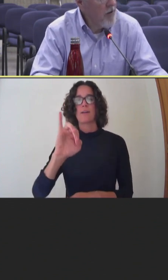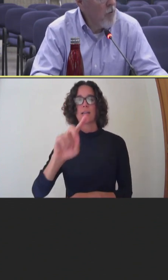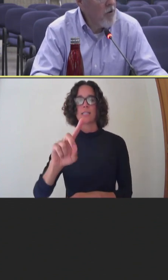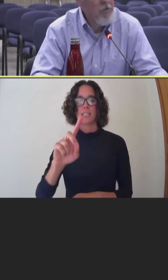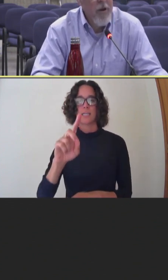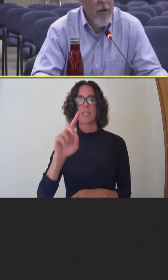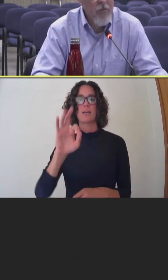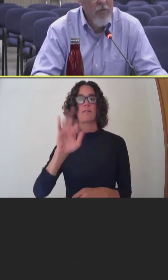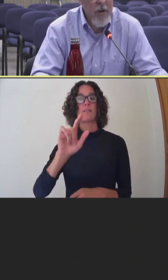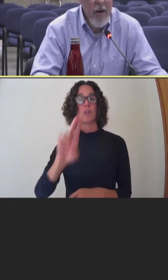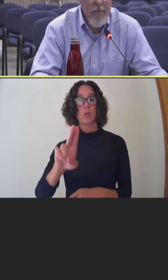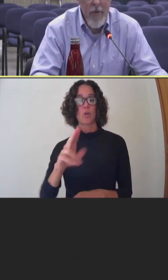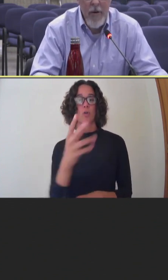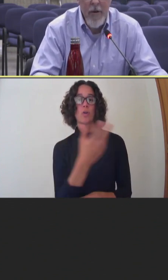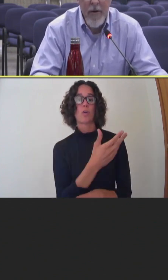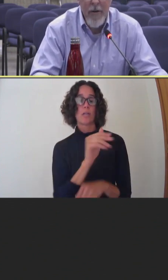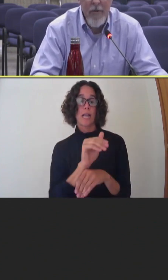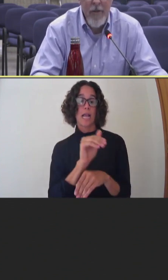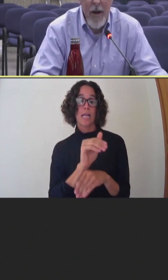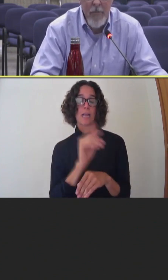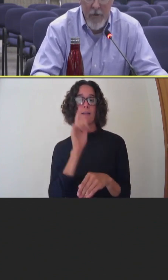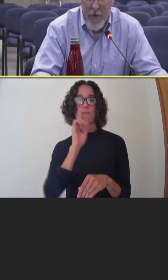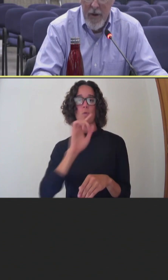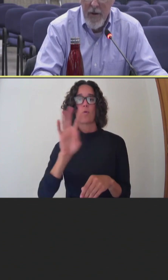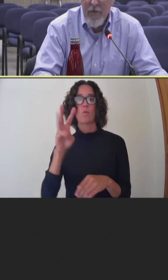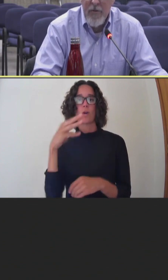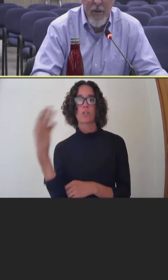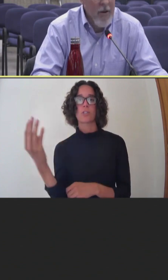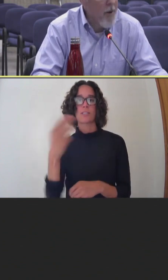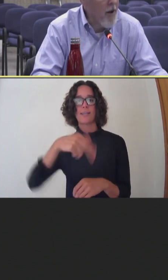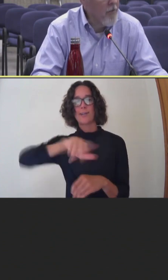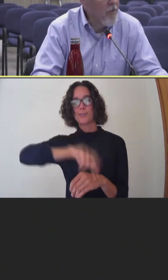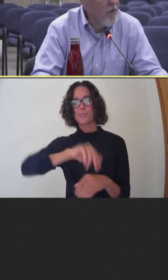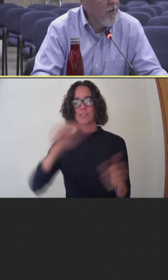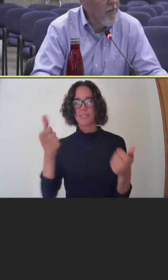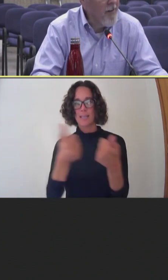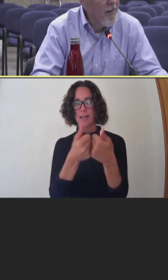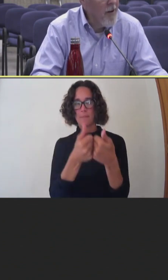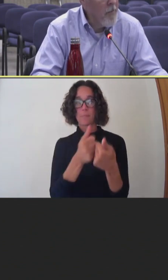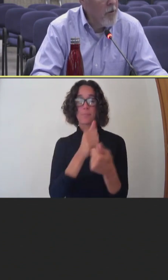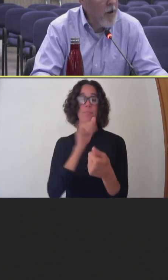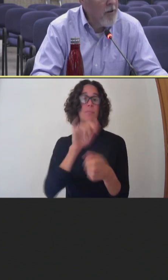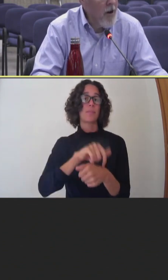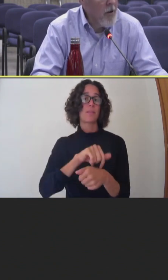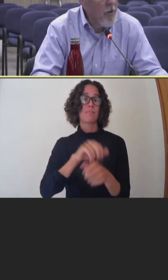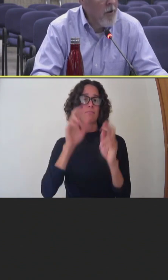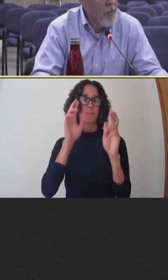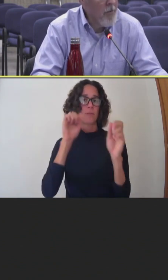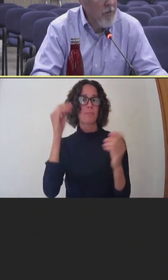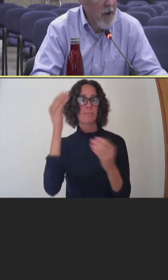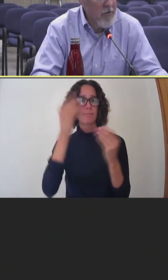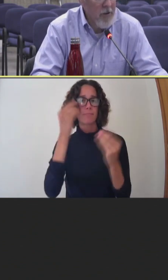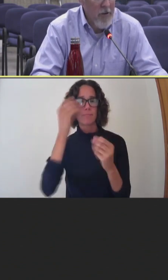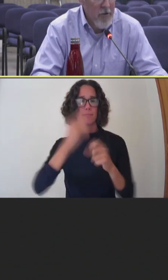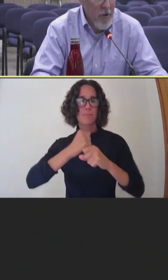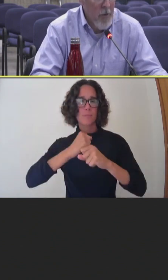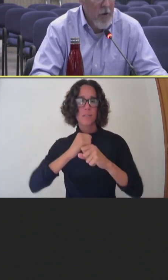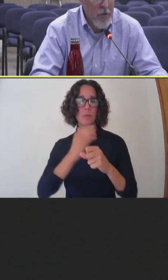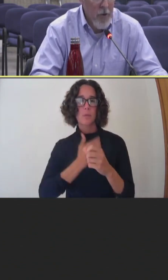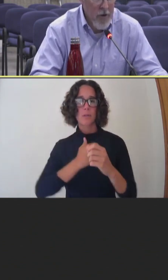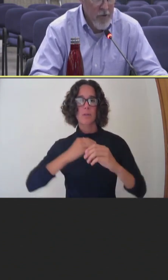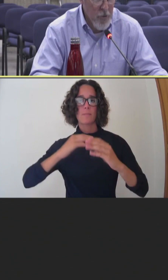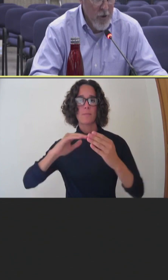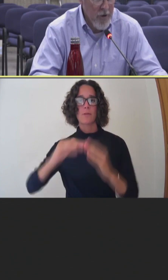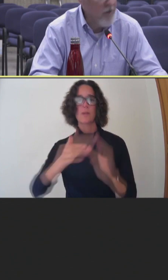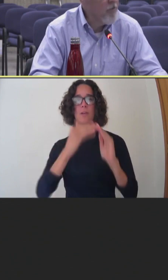the Washington Nationals game, and time to think about protecting our community with flu vaccination. Hope all of you